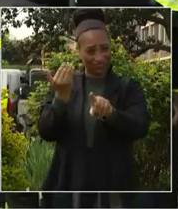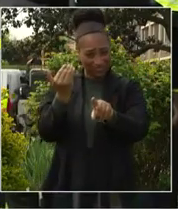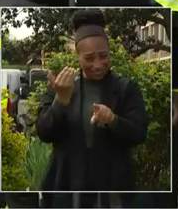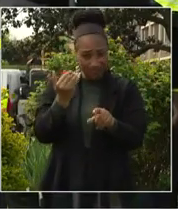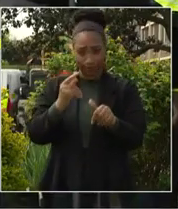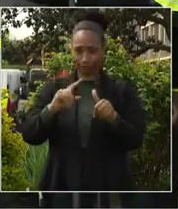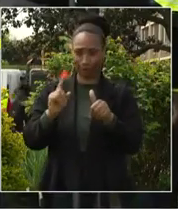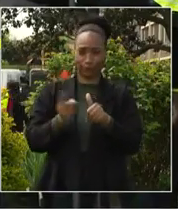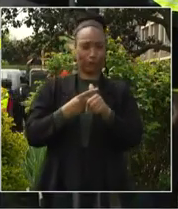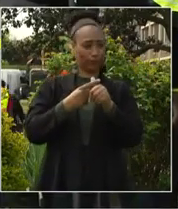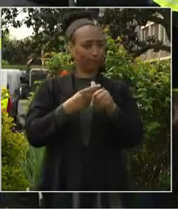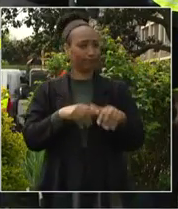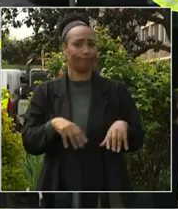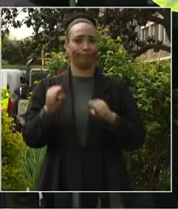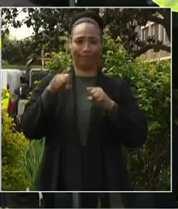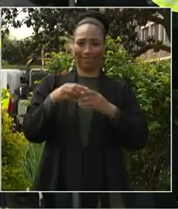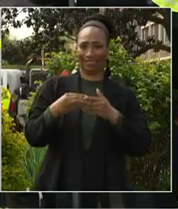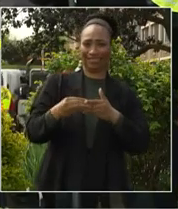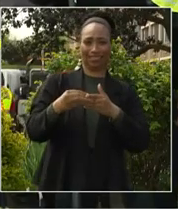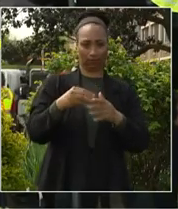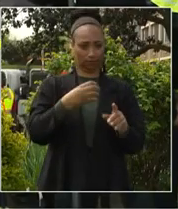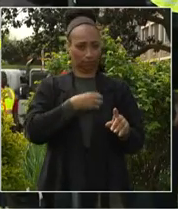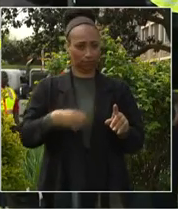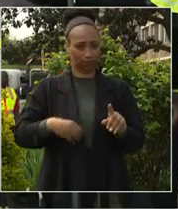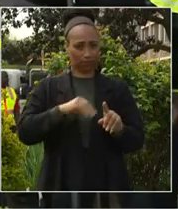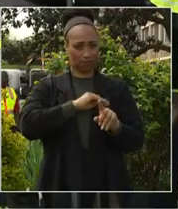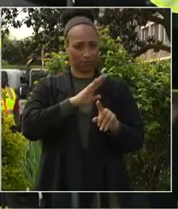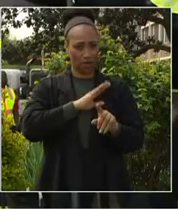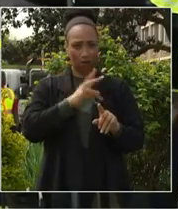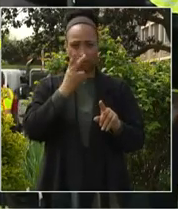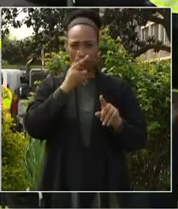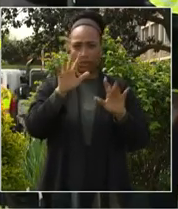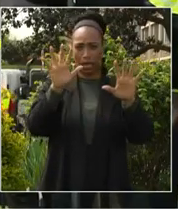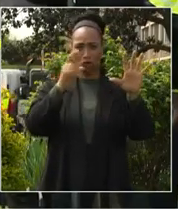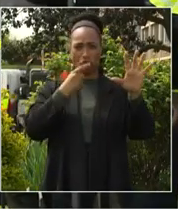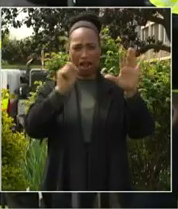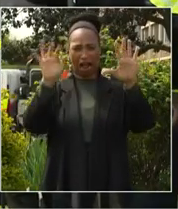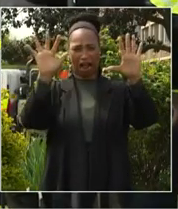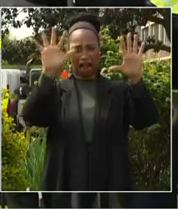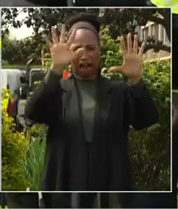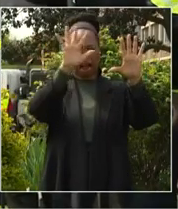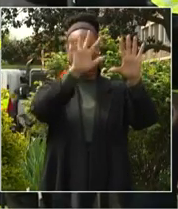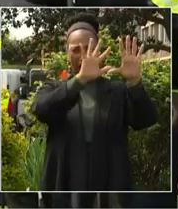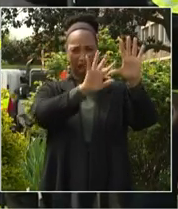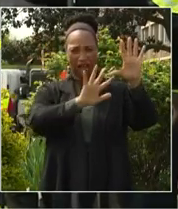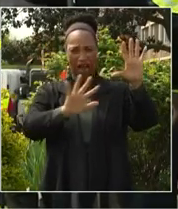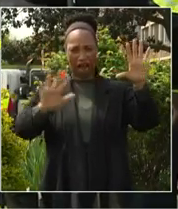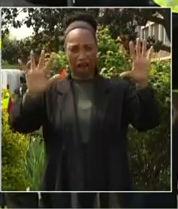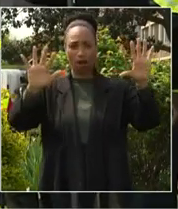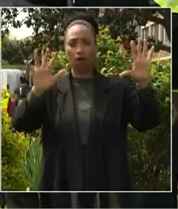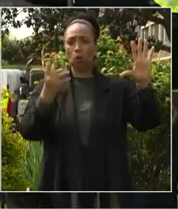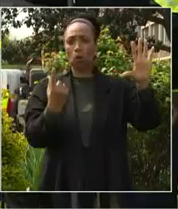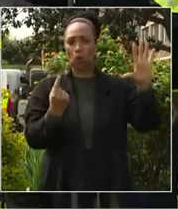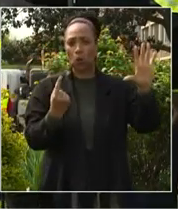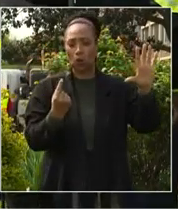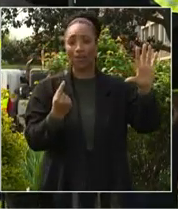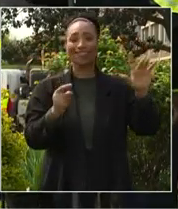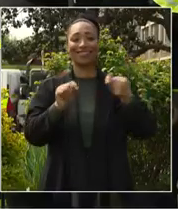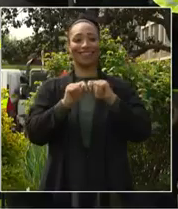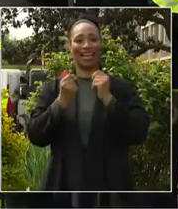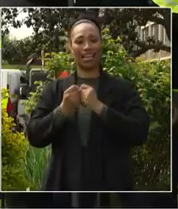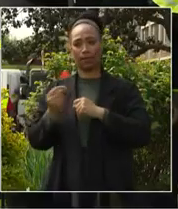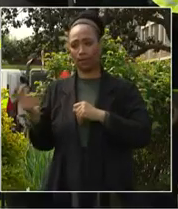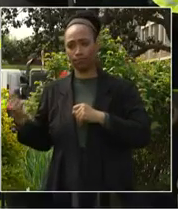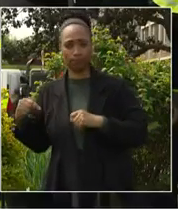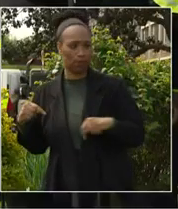steady investment of the district and our DDOT and DPW crews, I'm happy to say that most of